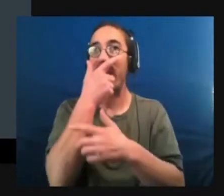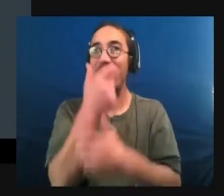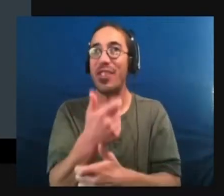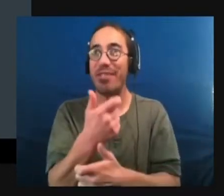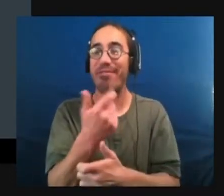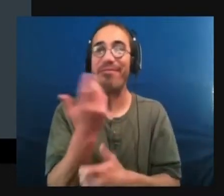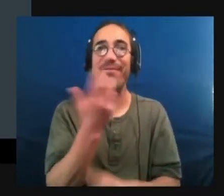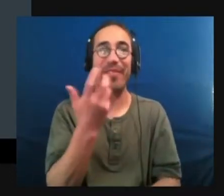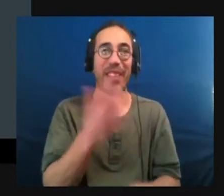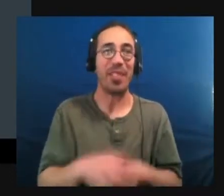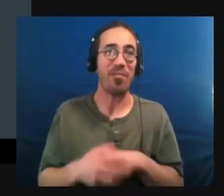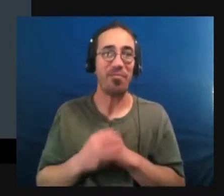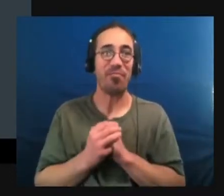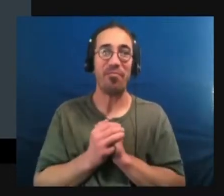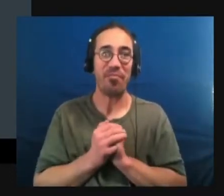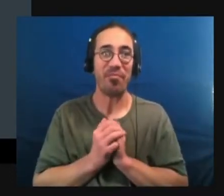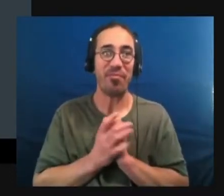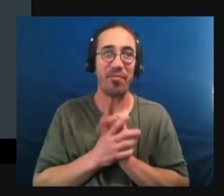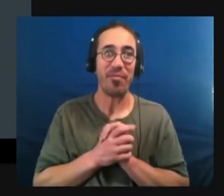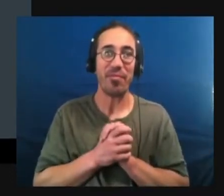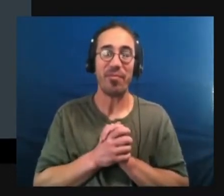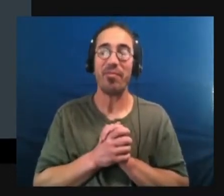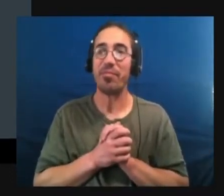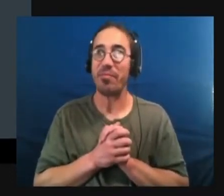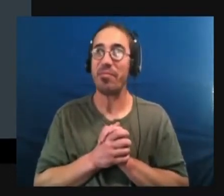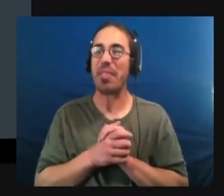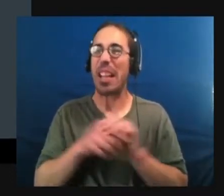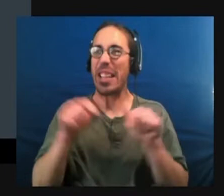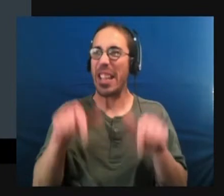this projection.